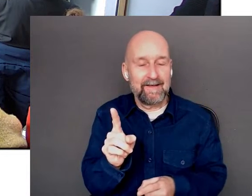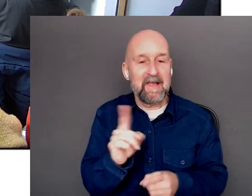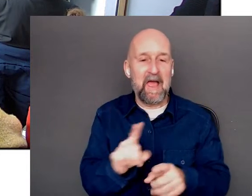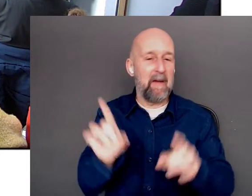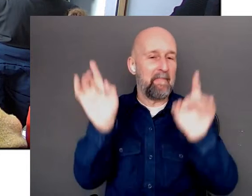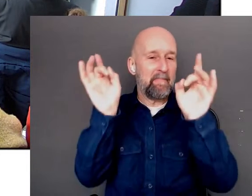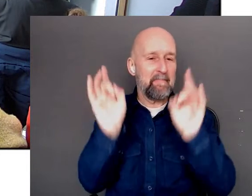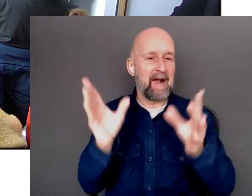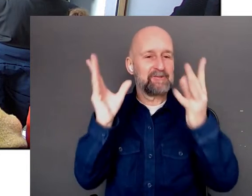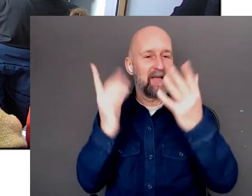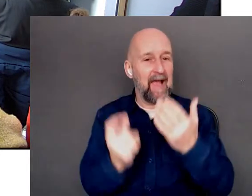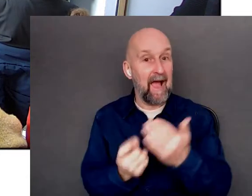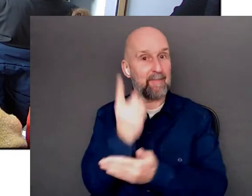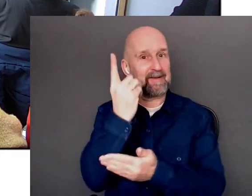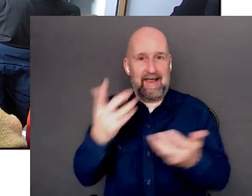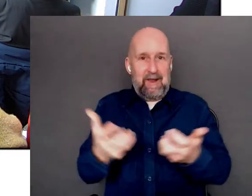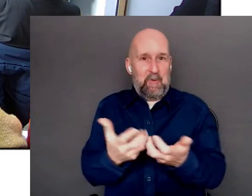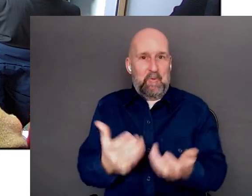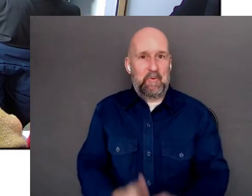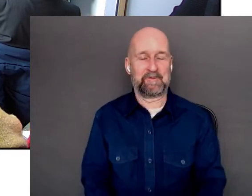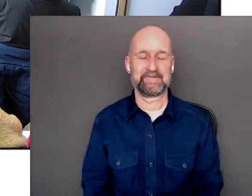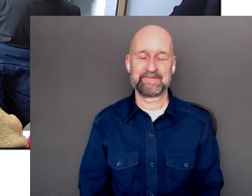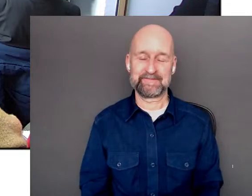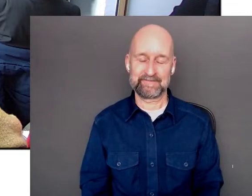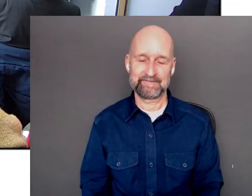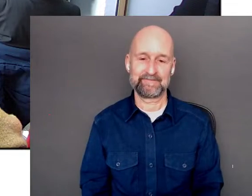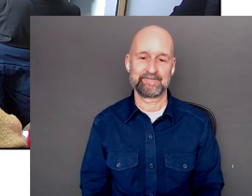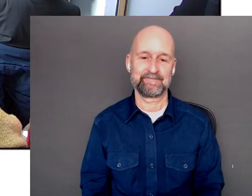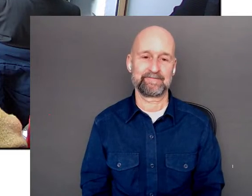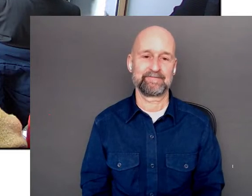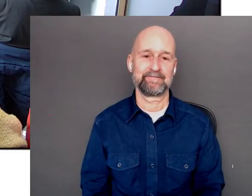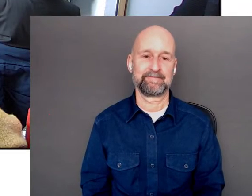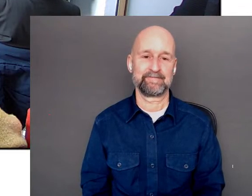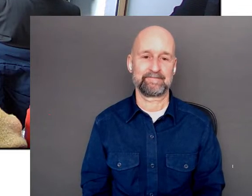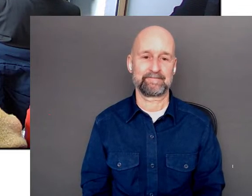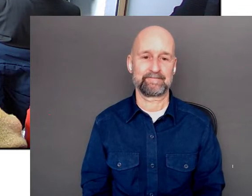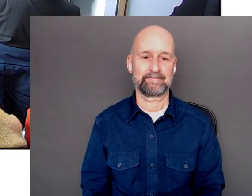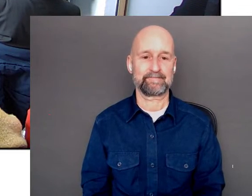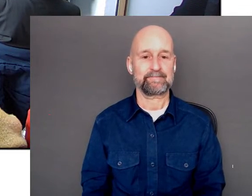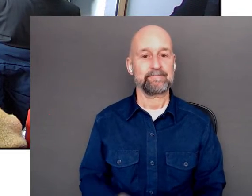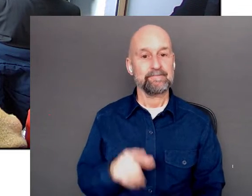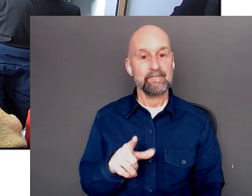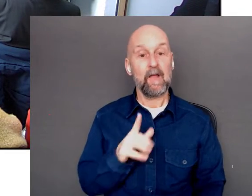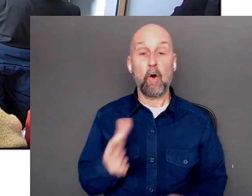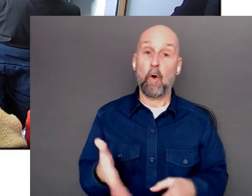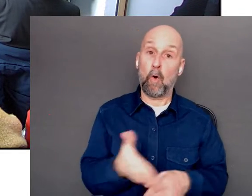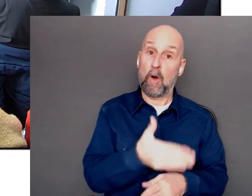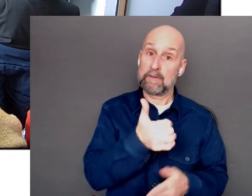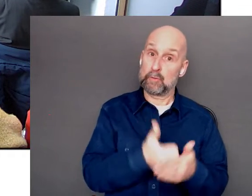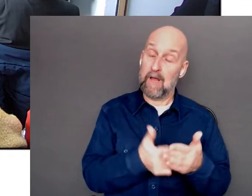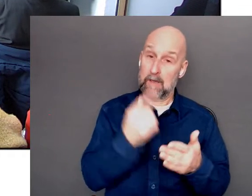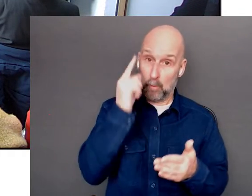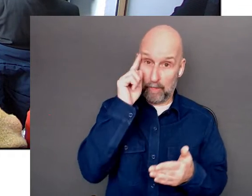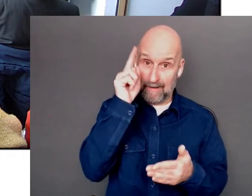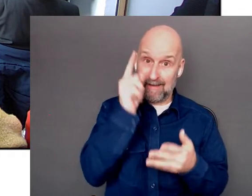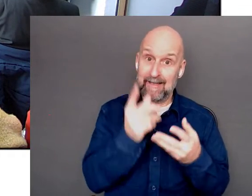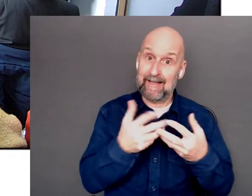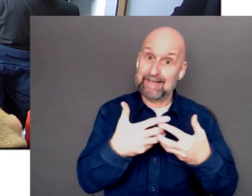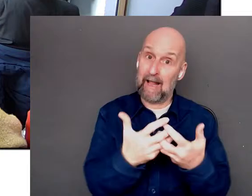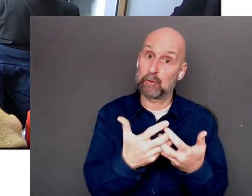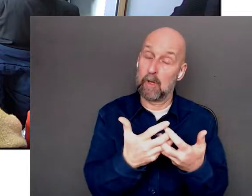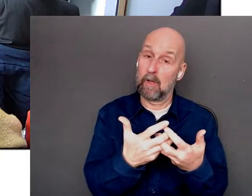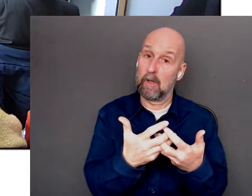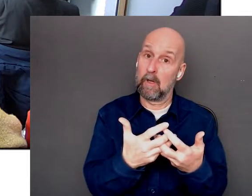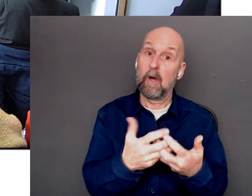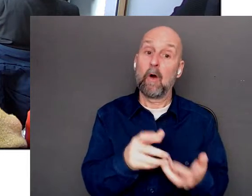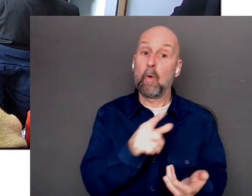happen. Like, how much do we think about technology at first, or Like how much is it the case that you like have